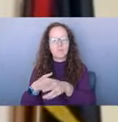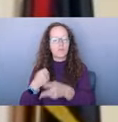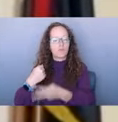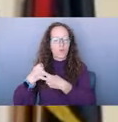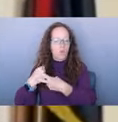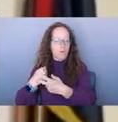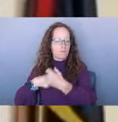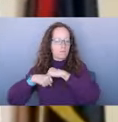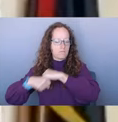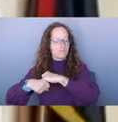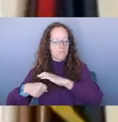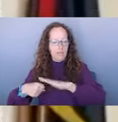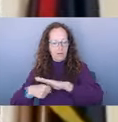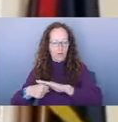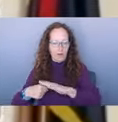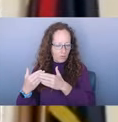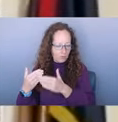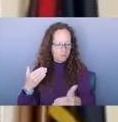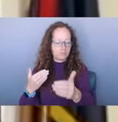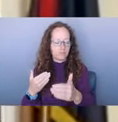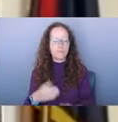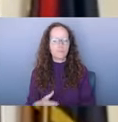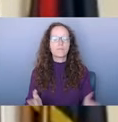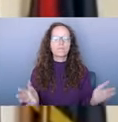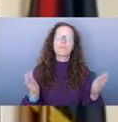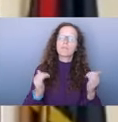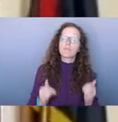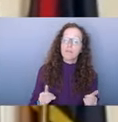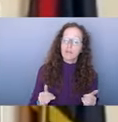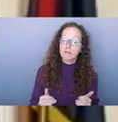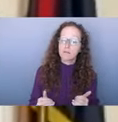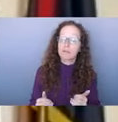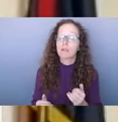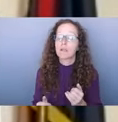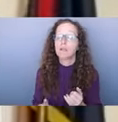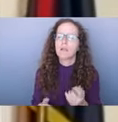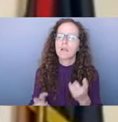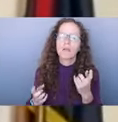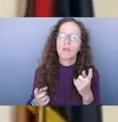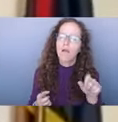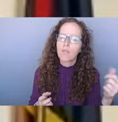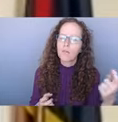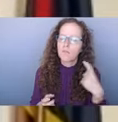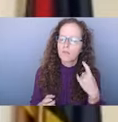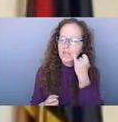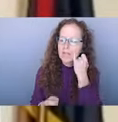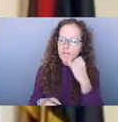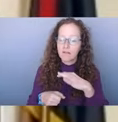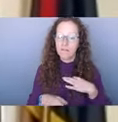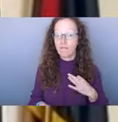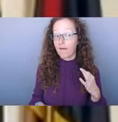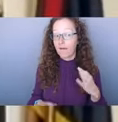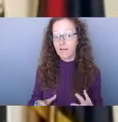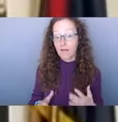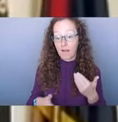had another question from the chat that's related to what happens when a candidate withdraws before the election itself.